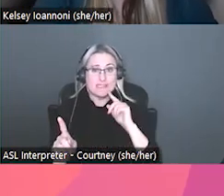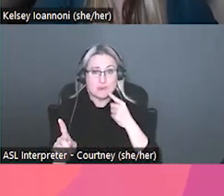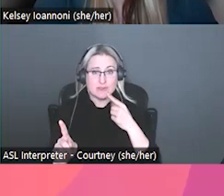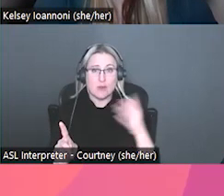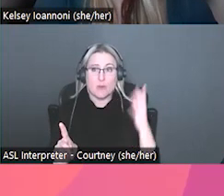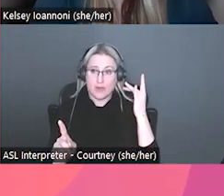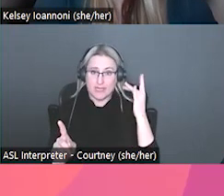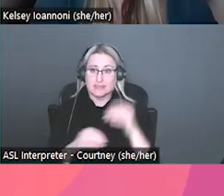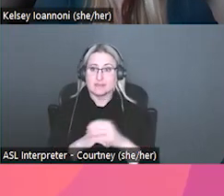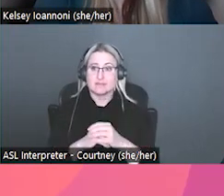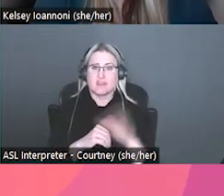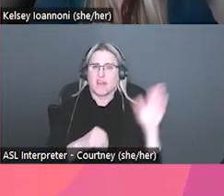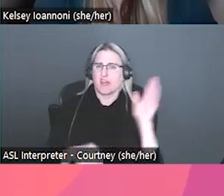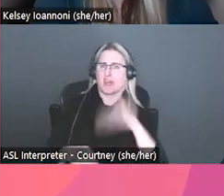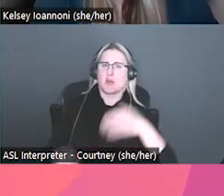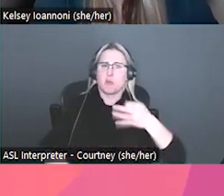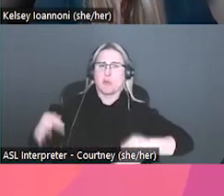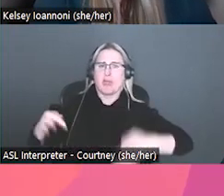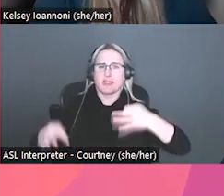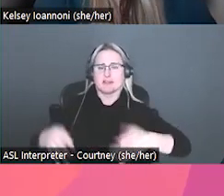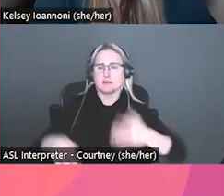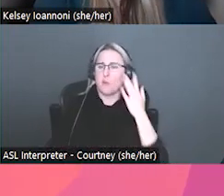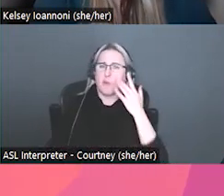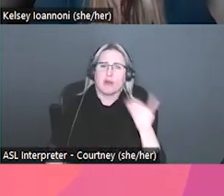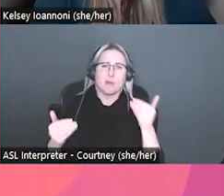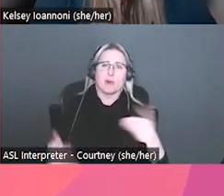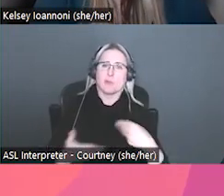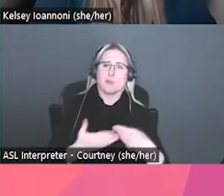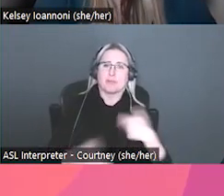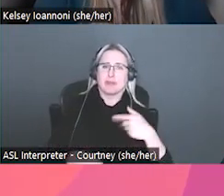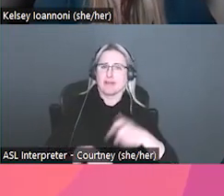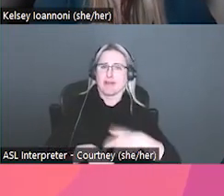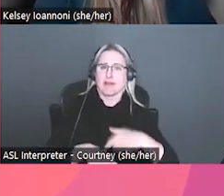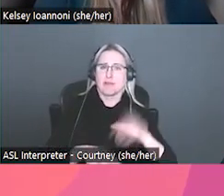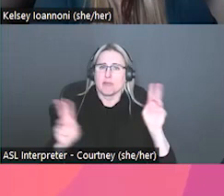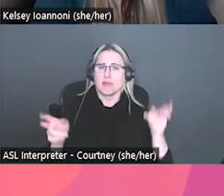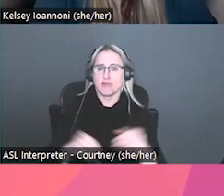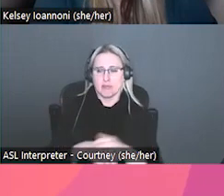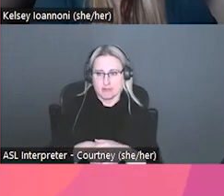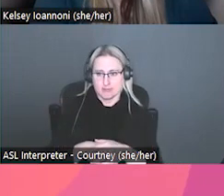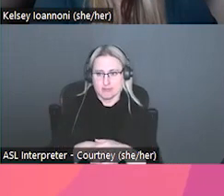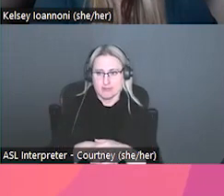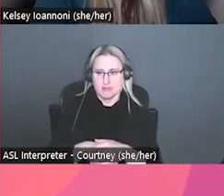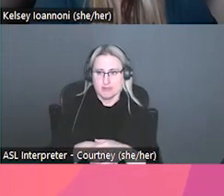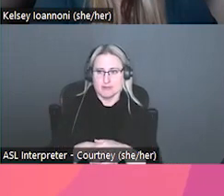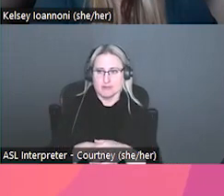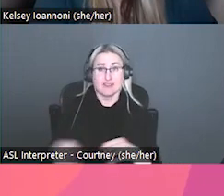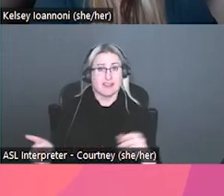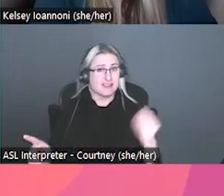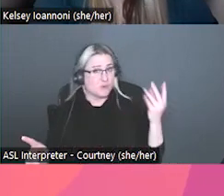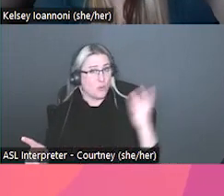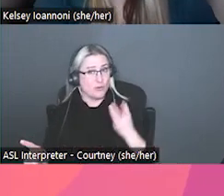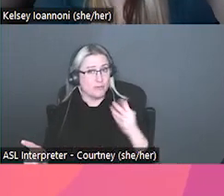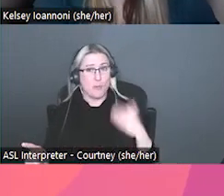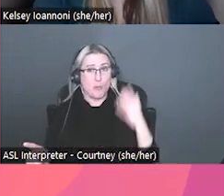because, well, it's just your weight. Why even bother? Why waste my time? Why would I waste my time just to be told that it's because you're fat?